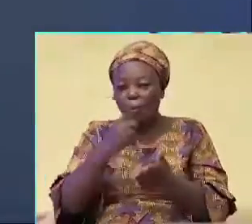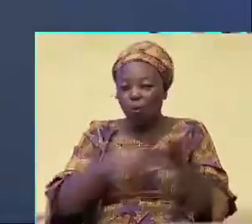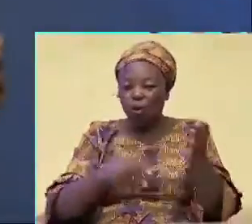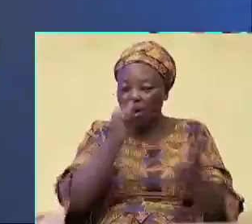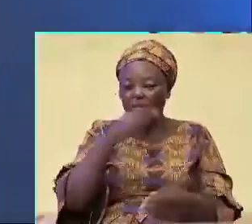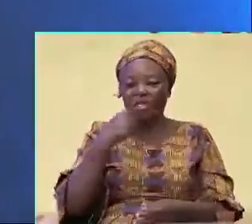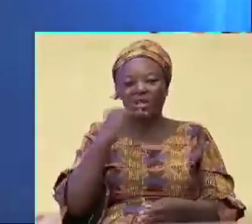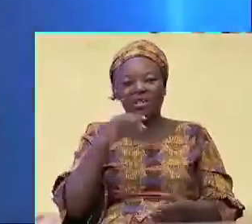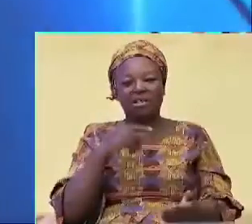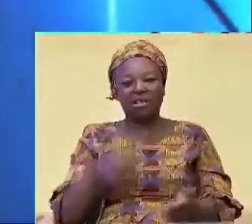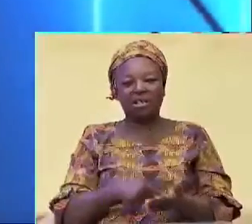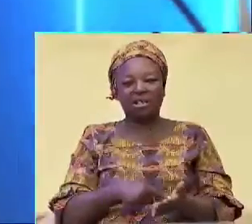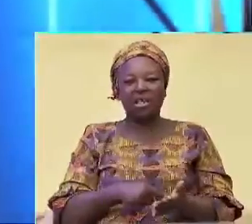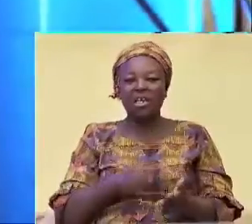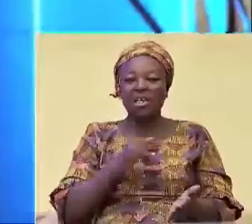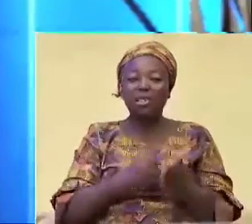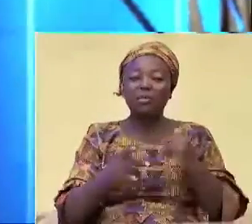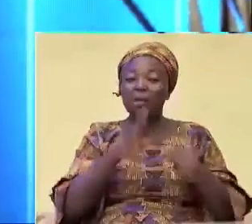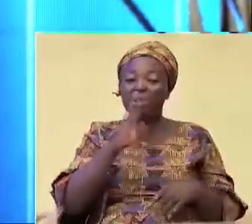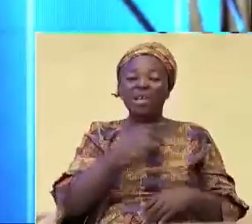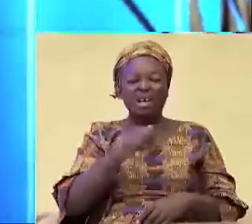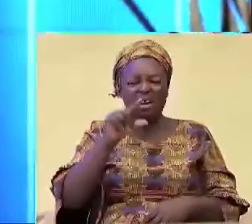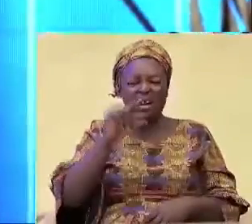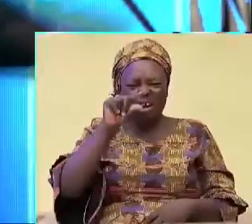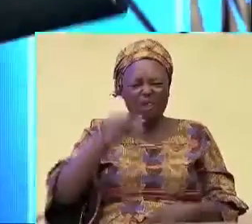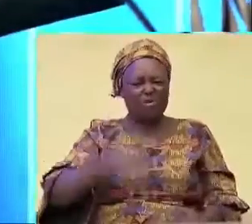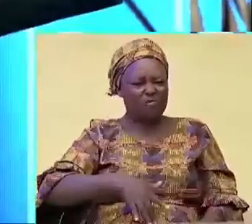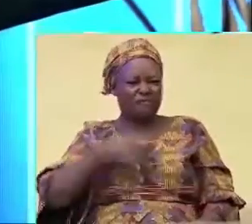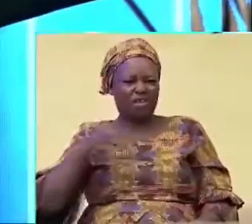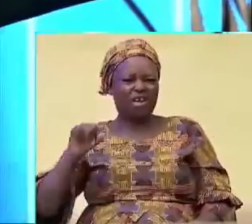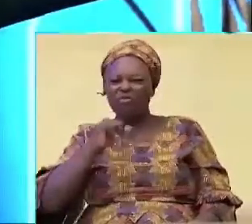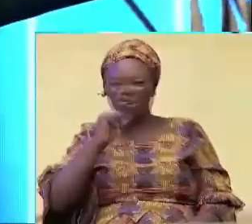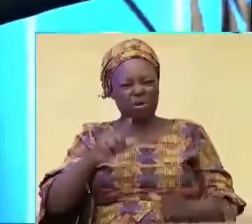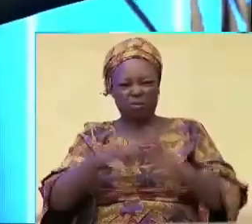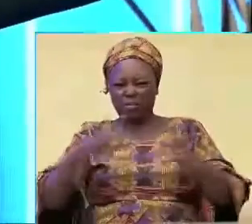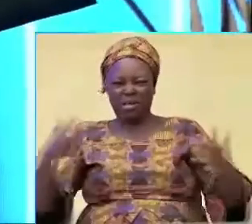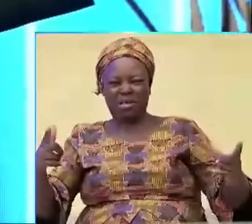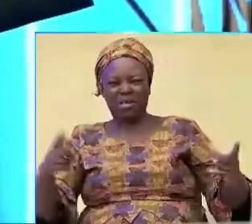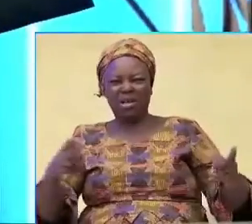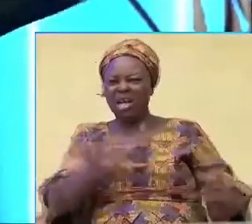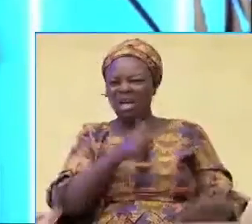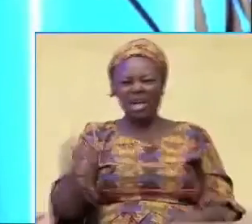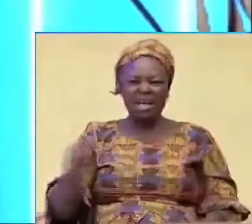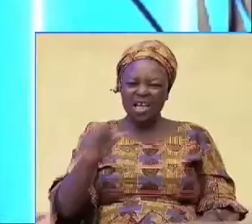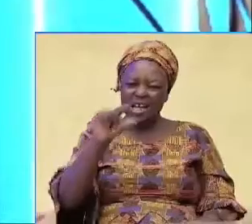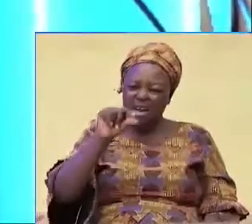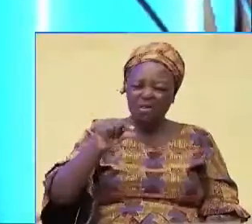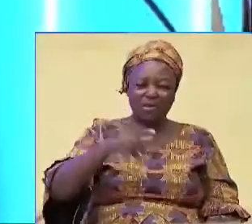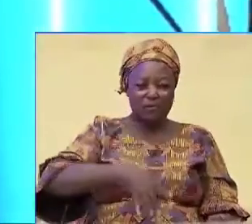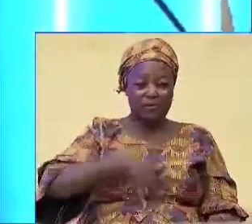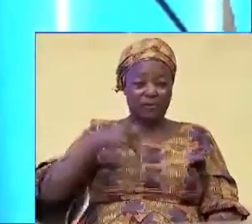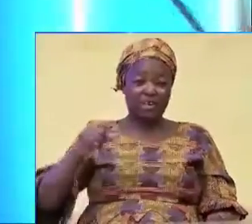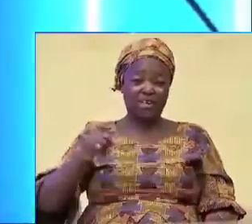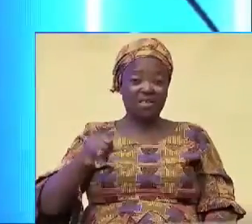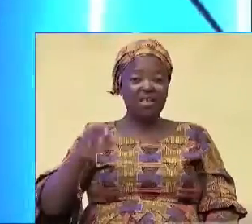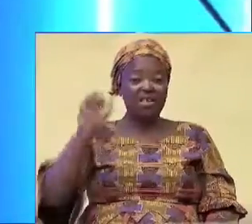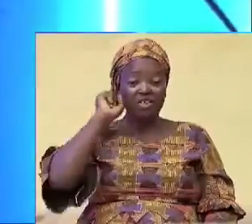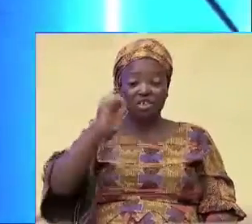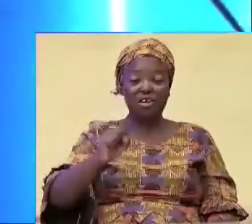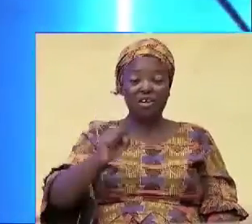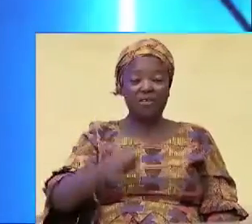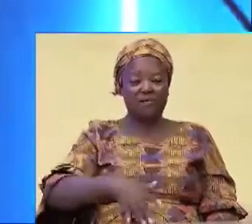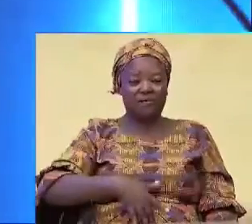up, it might be a little feeling. It's not big, it's not enormous, a little